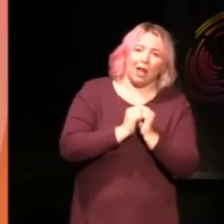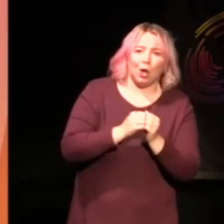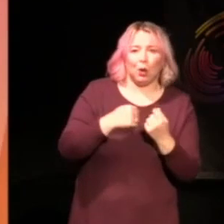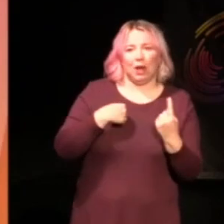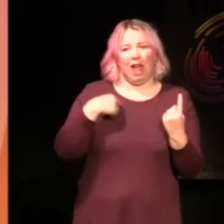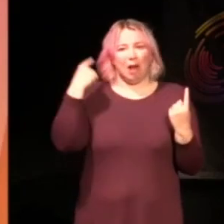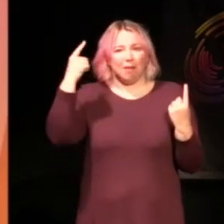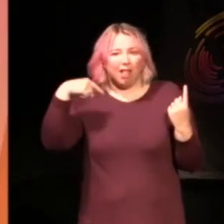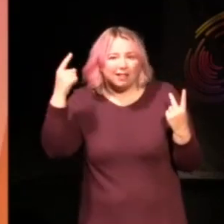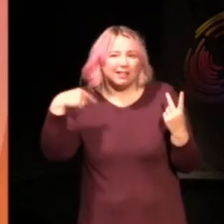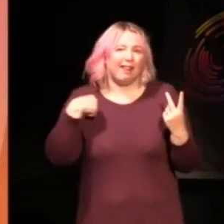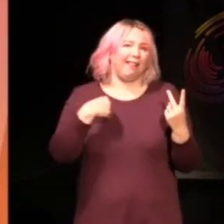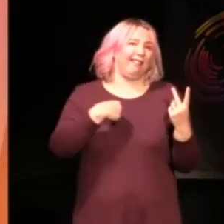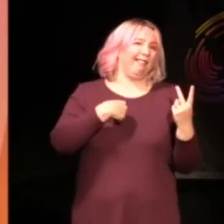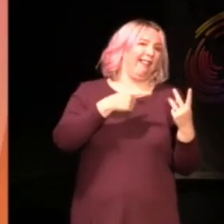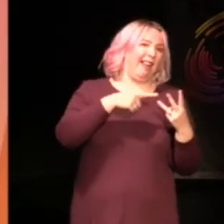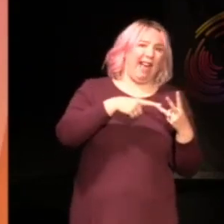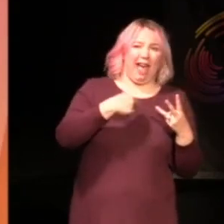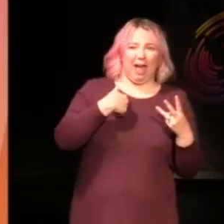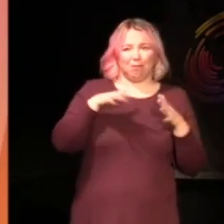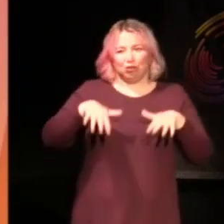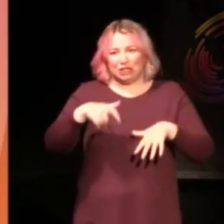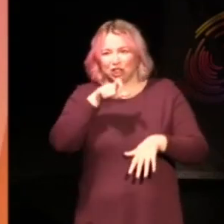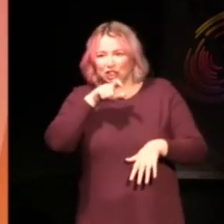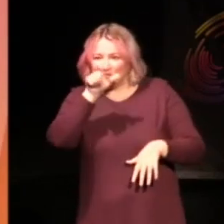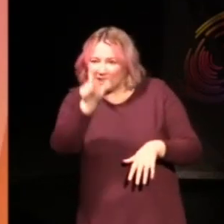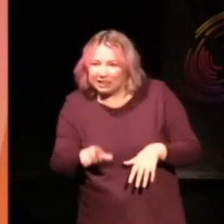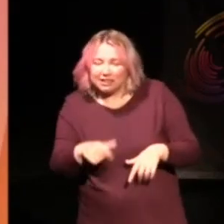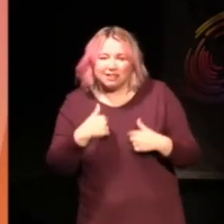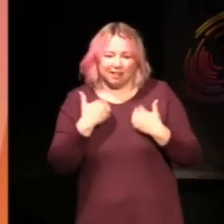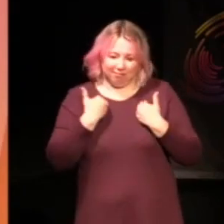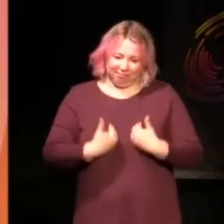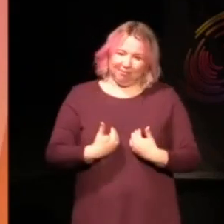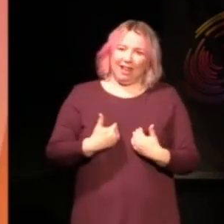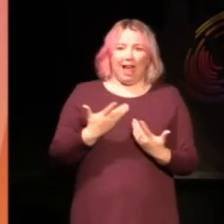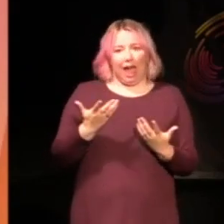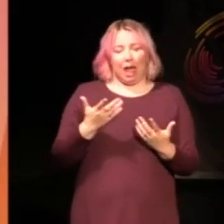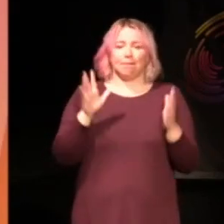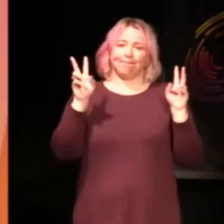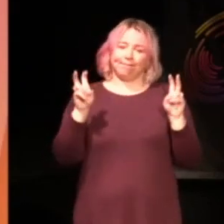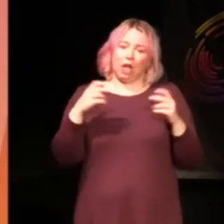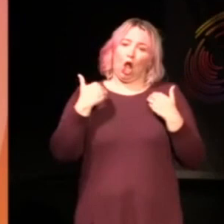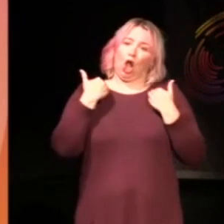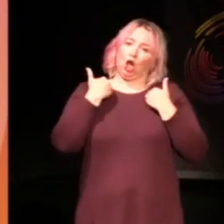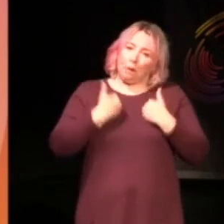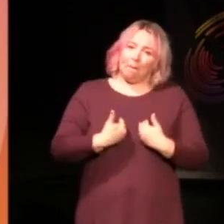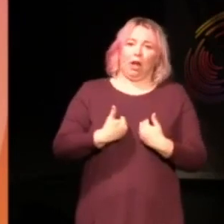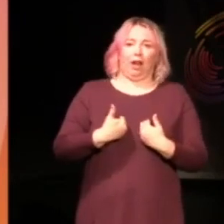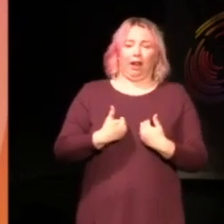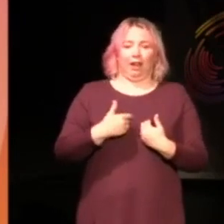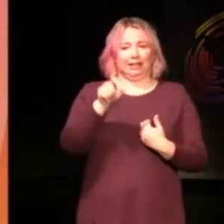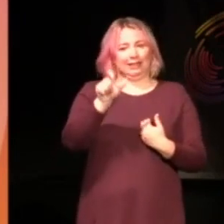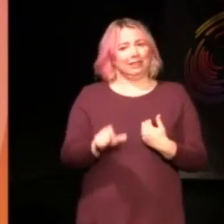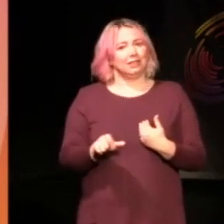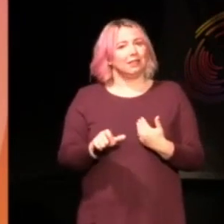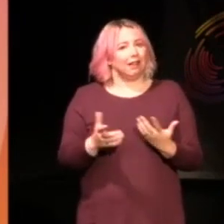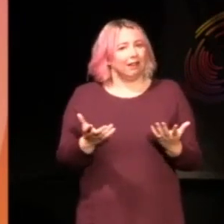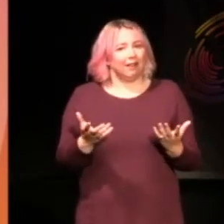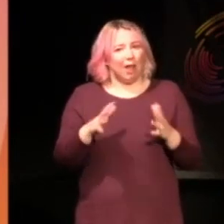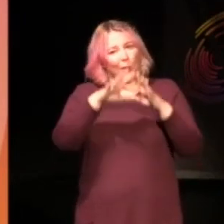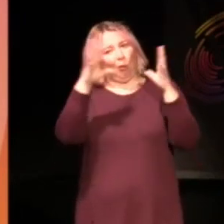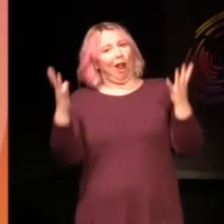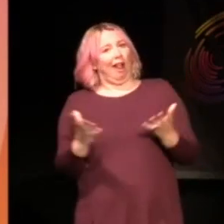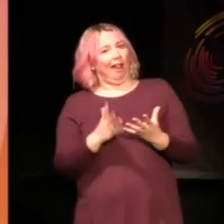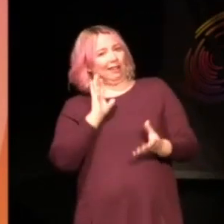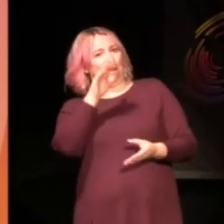become a British citizen, and as I said earlier, I would like to think of myself as a citizen of humanity. So on the one hand, these multiple belongings